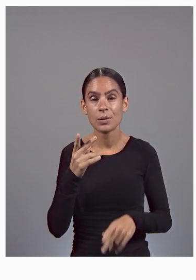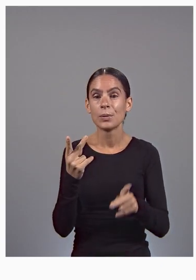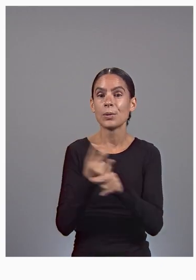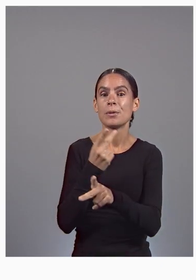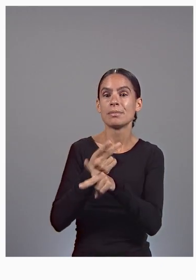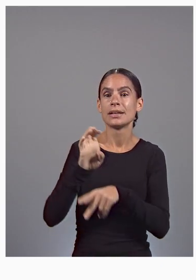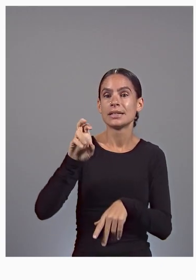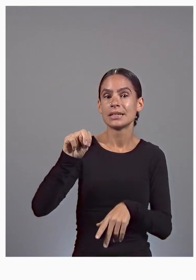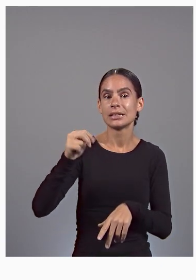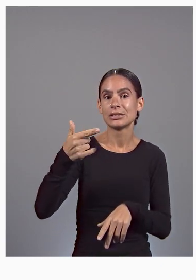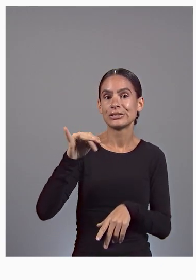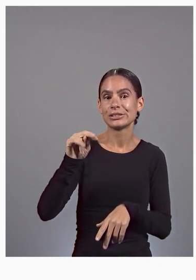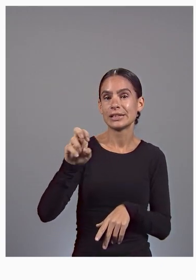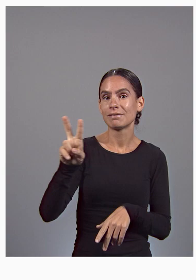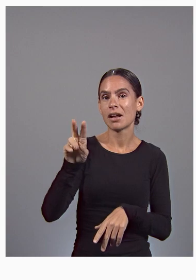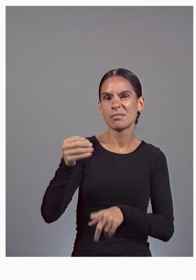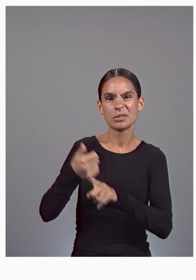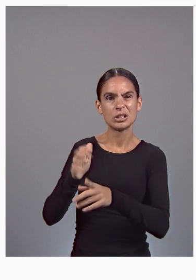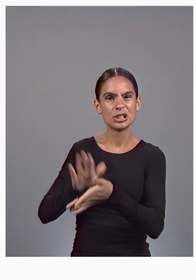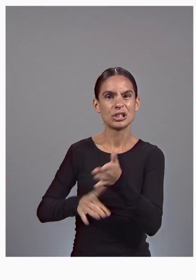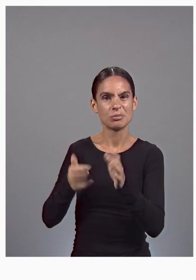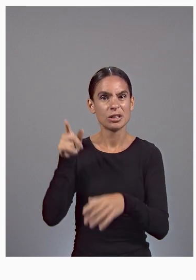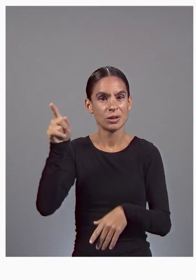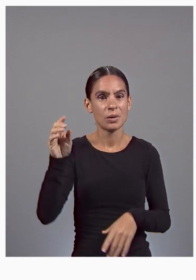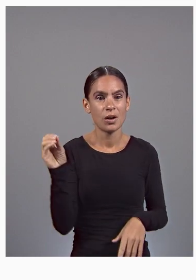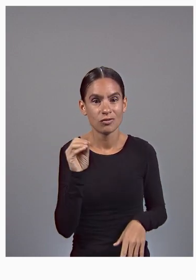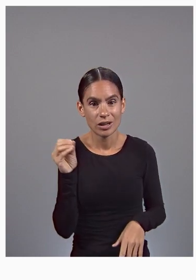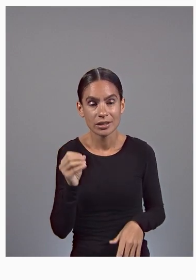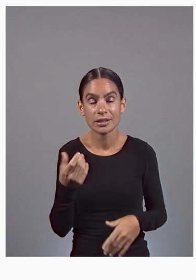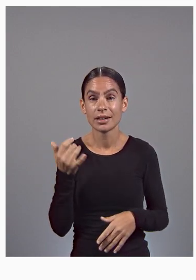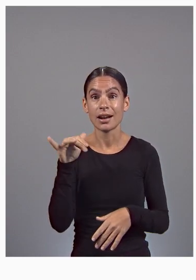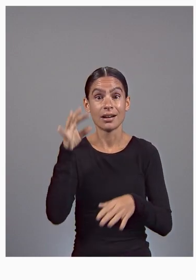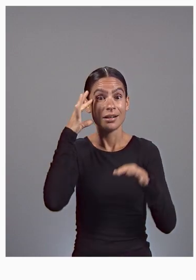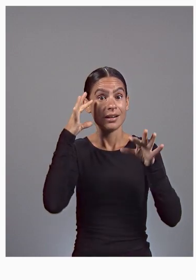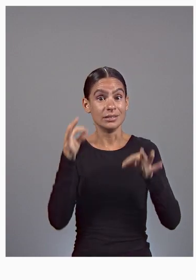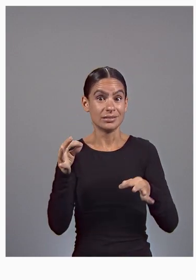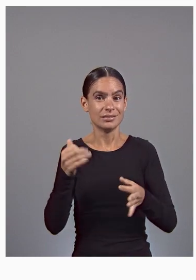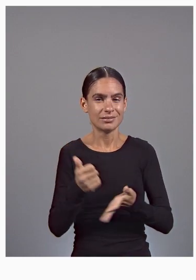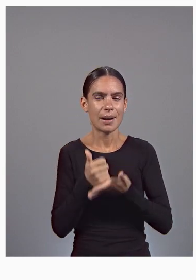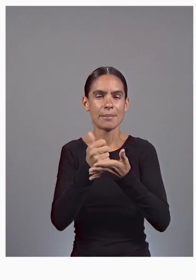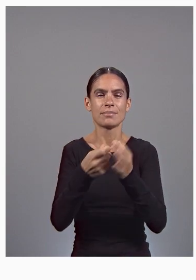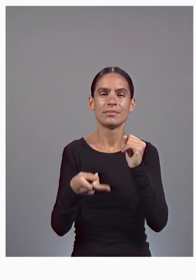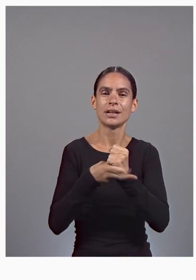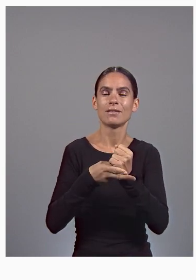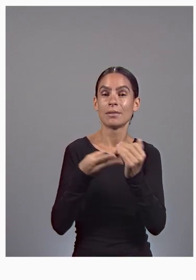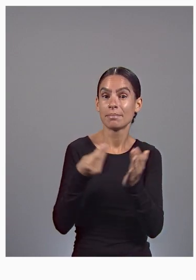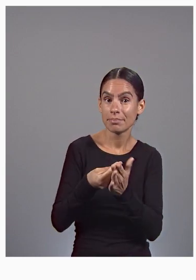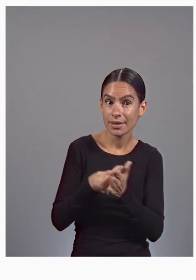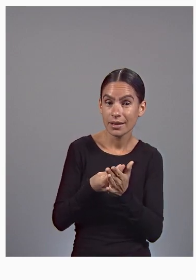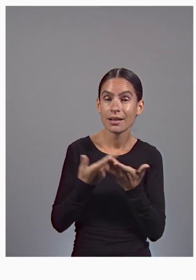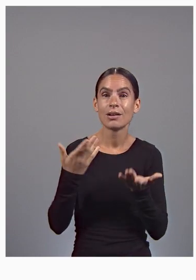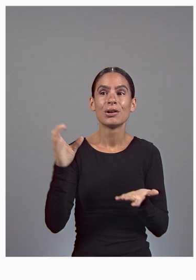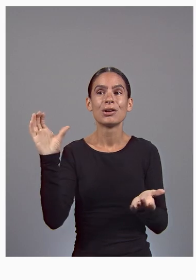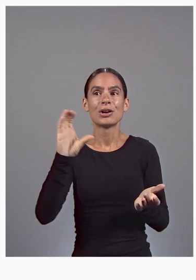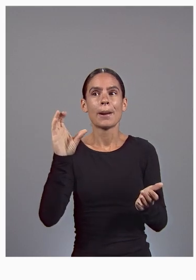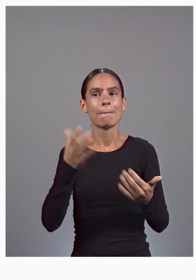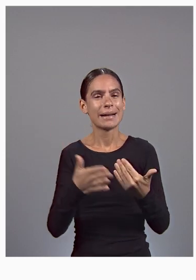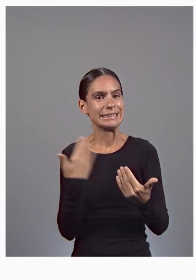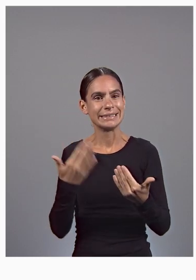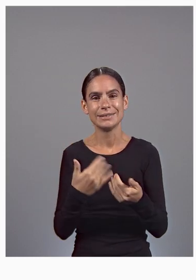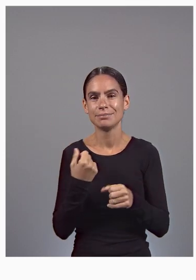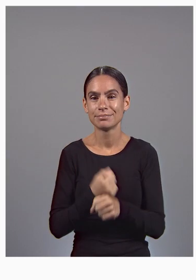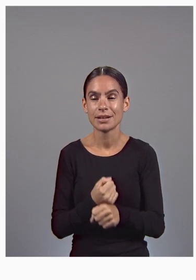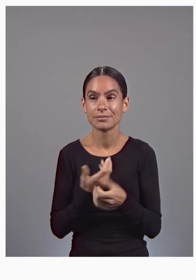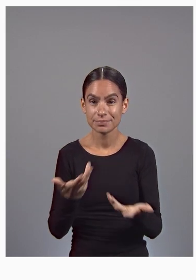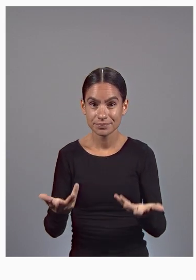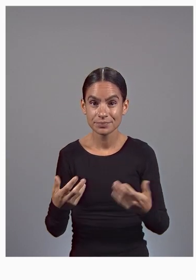Oregon. A move that can help you save money and carbon is easy to make. When we tested this feature,